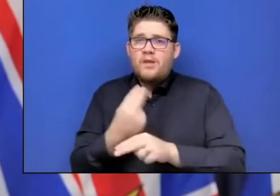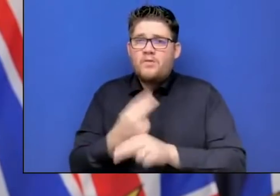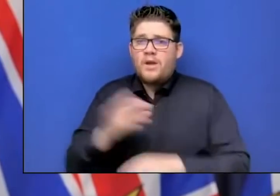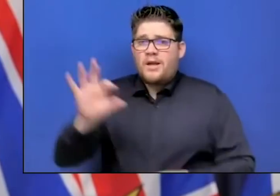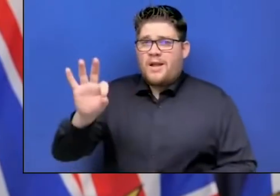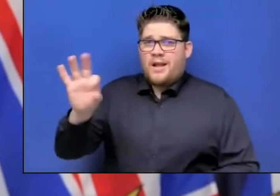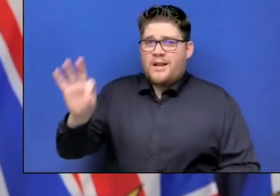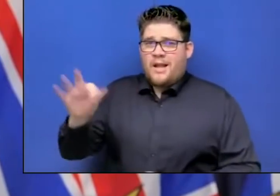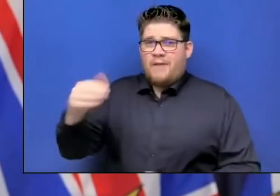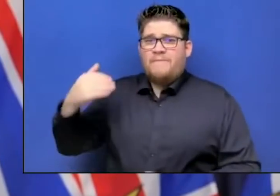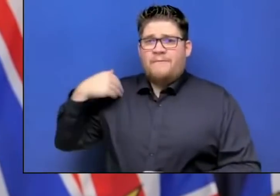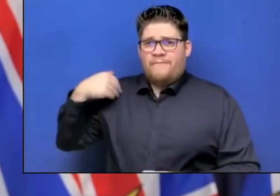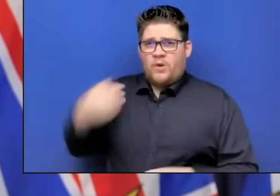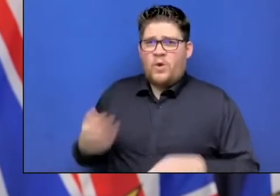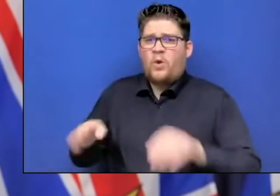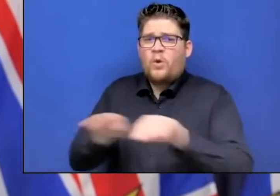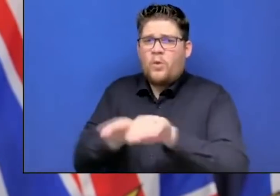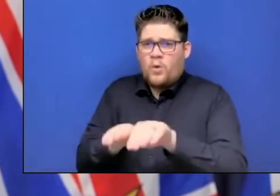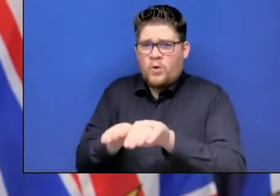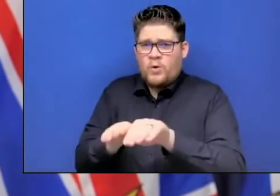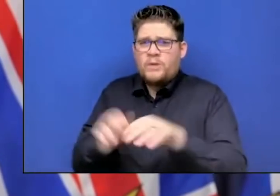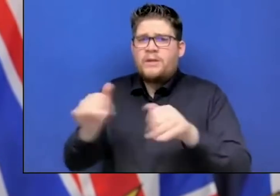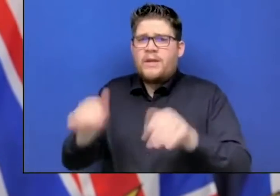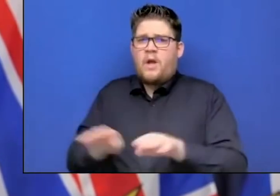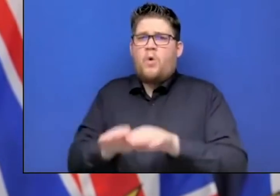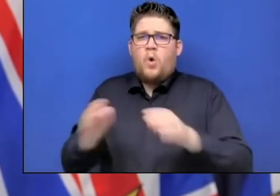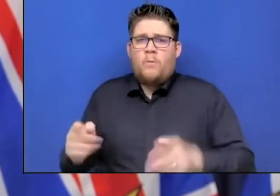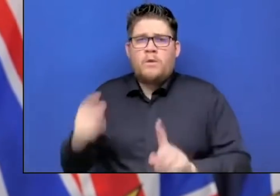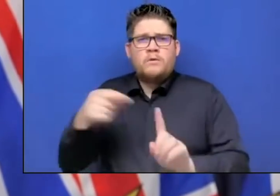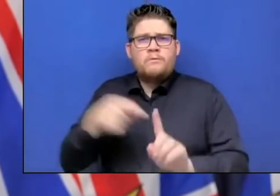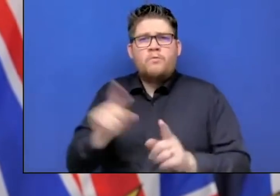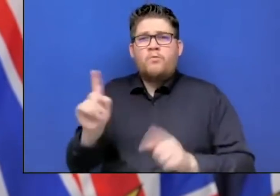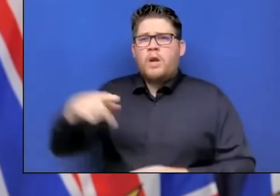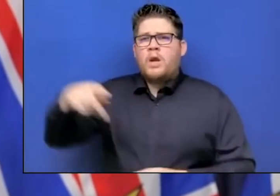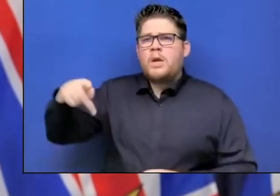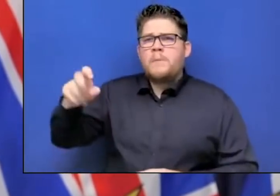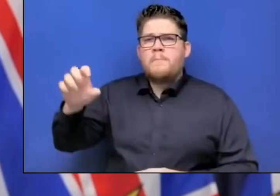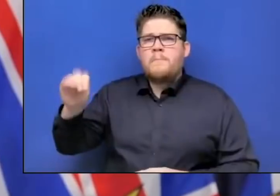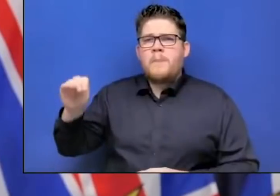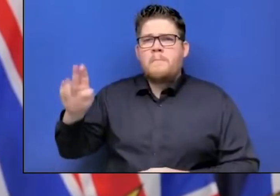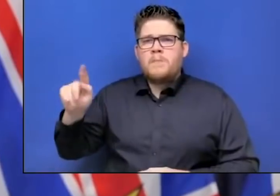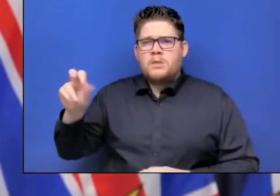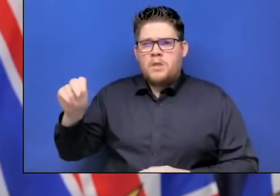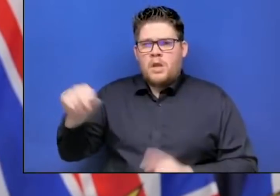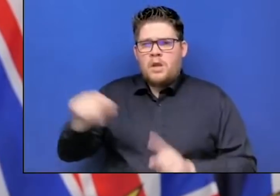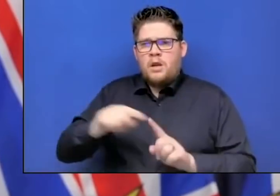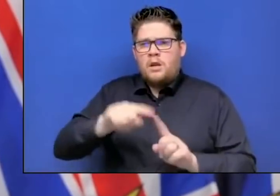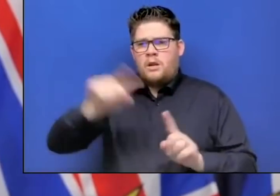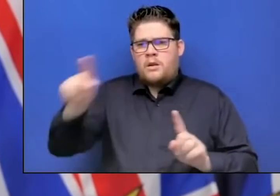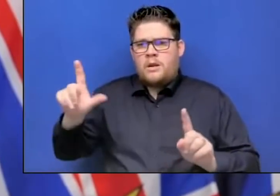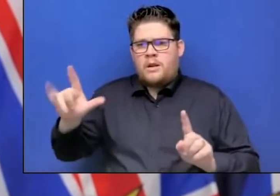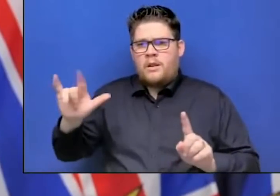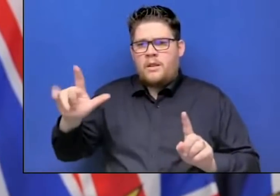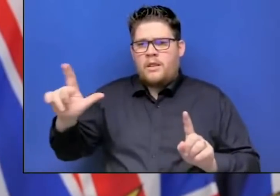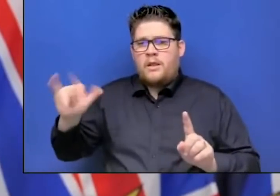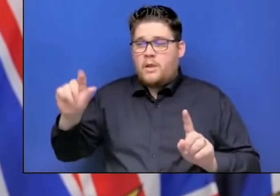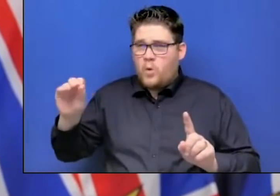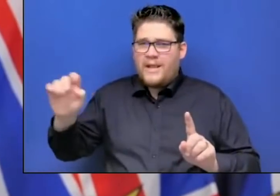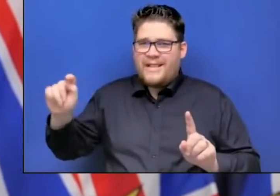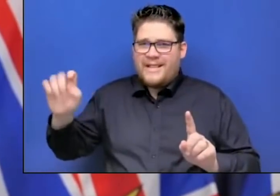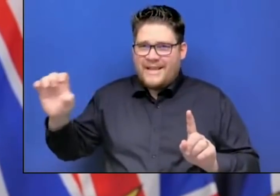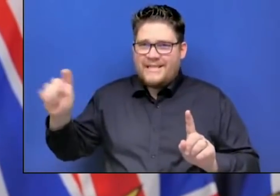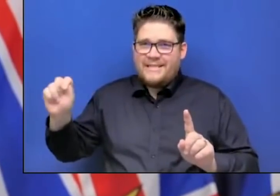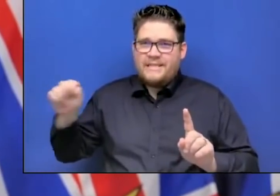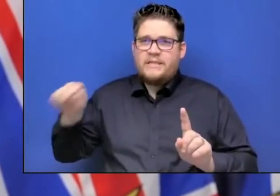and Lillooet, and Highway 1 in the Fraser Canyon from Hope to Boothroyd on the other side of Boston Bar. That has also